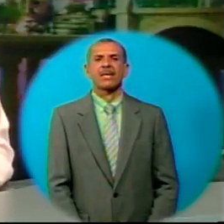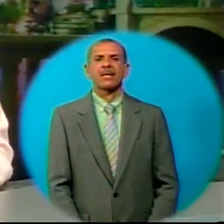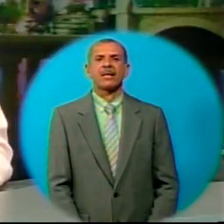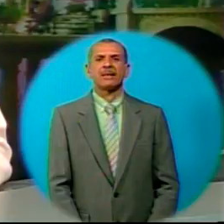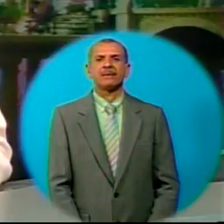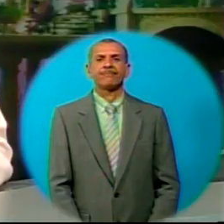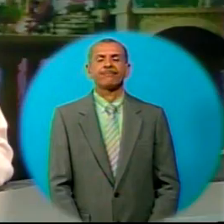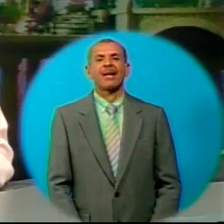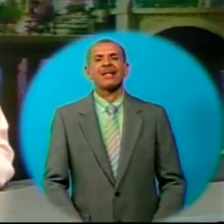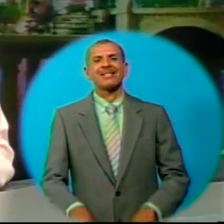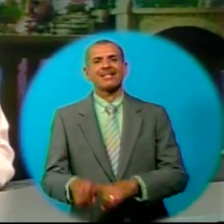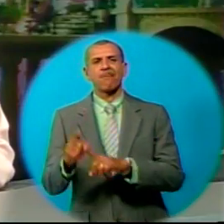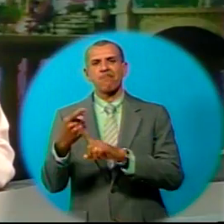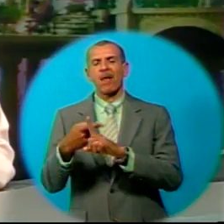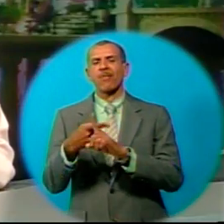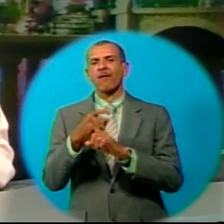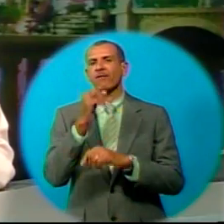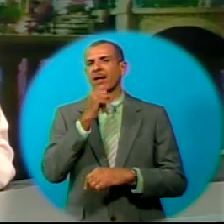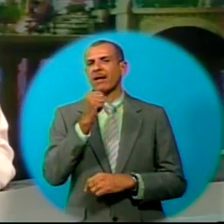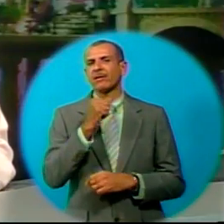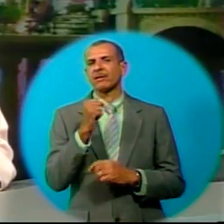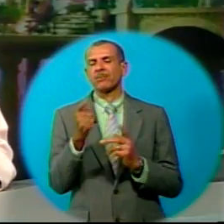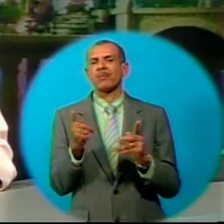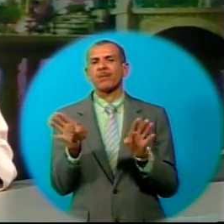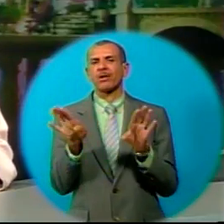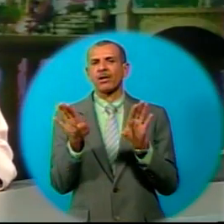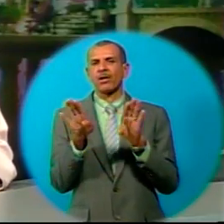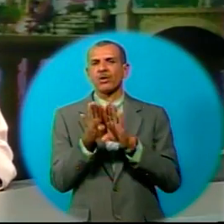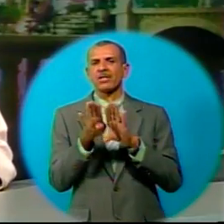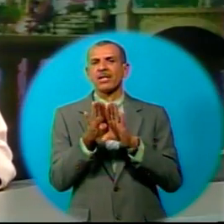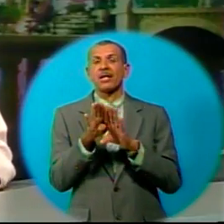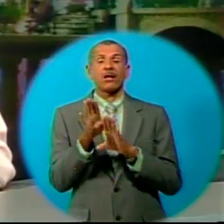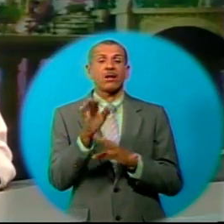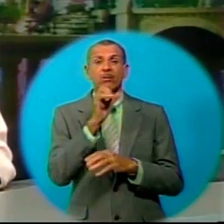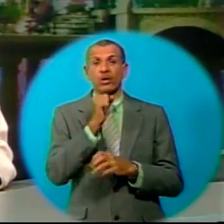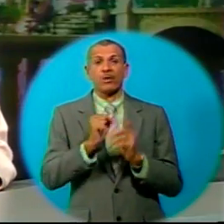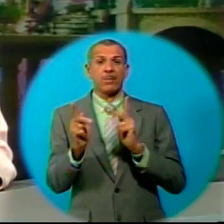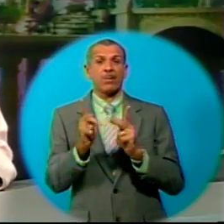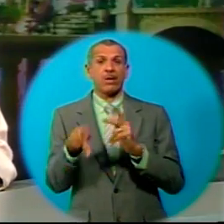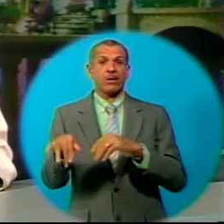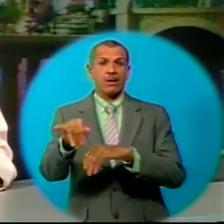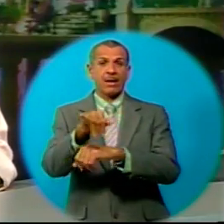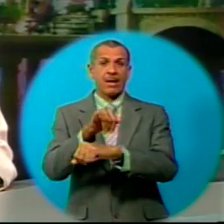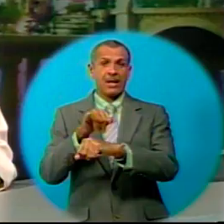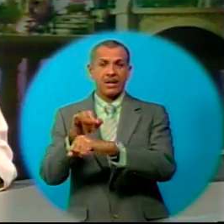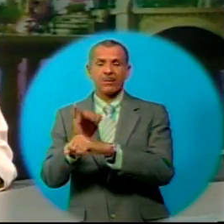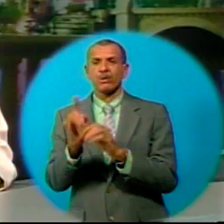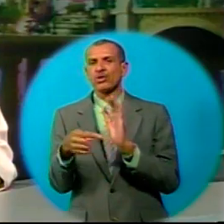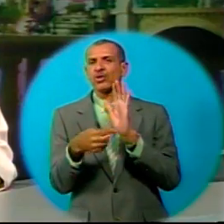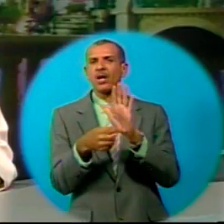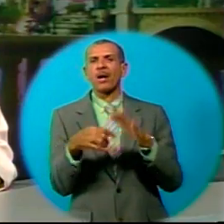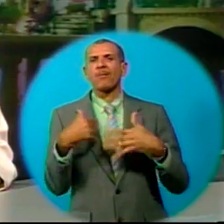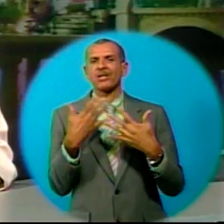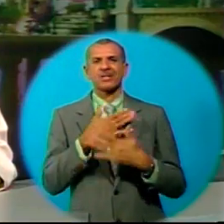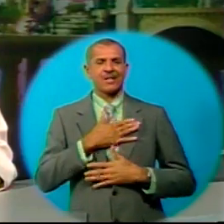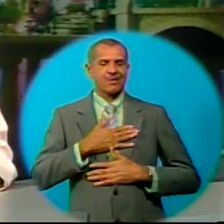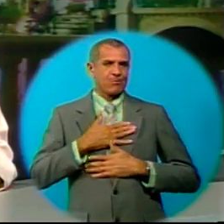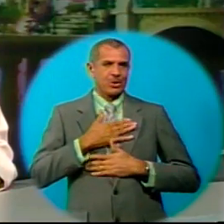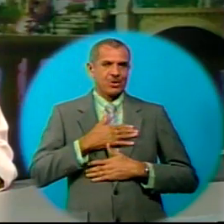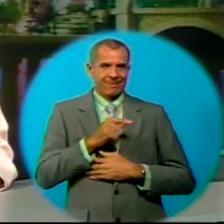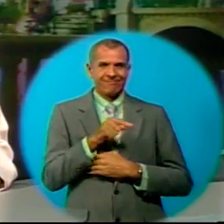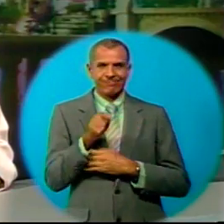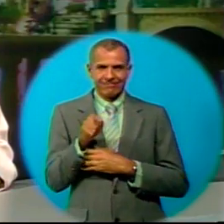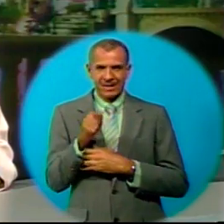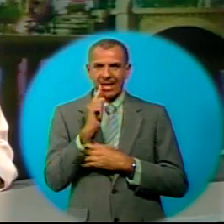As the month of the elderly comes to a close, senior citizens around the island are still being showed how much they are appreciated.